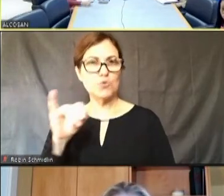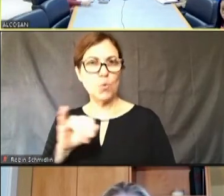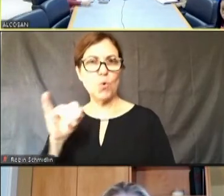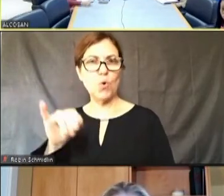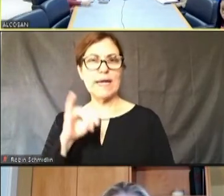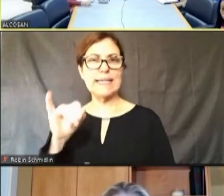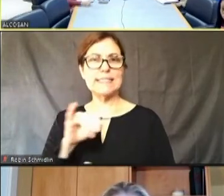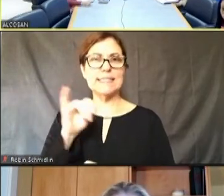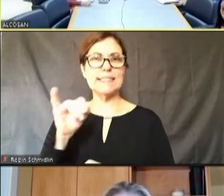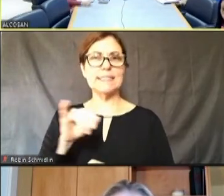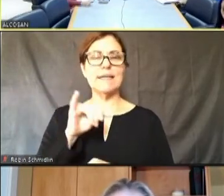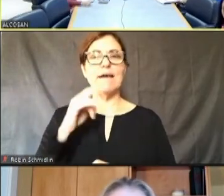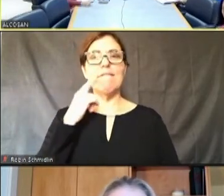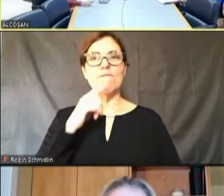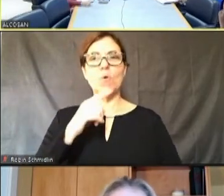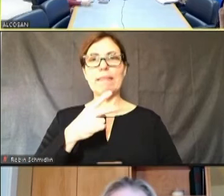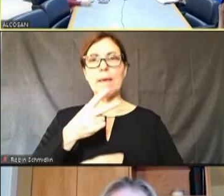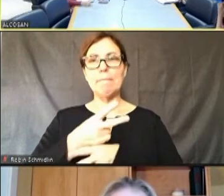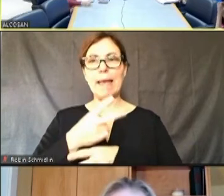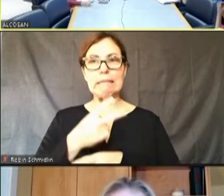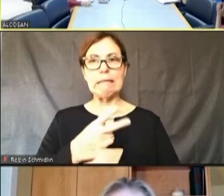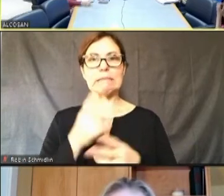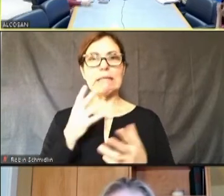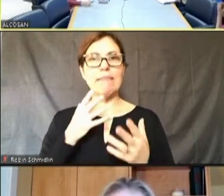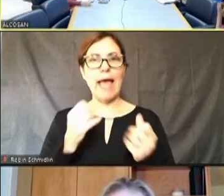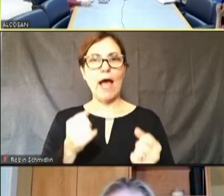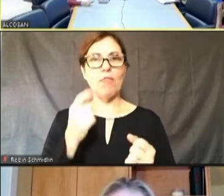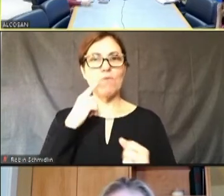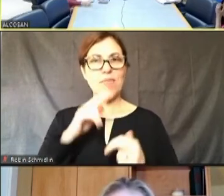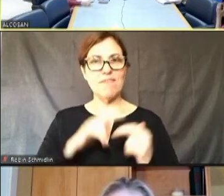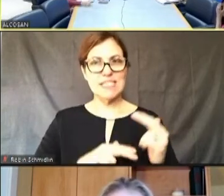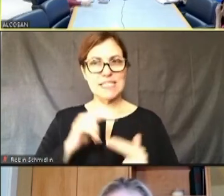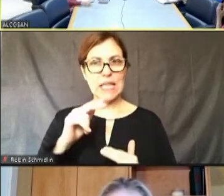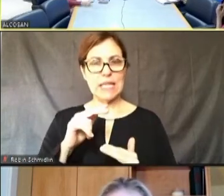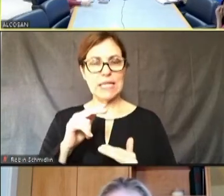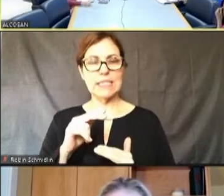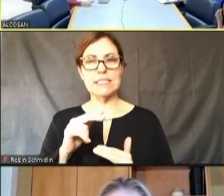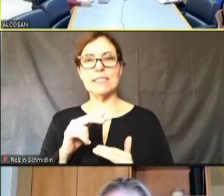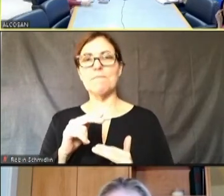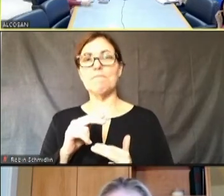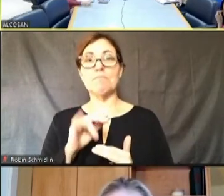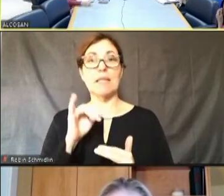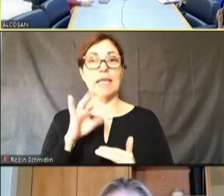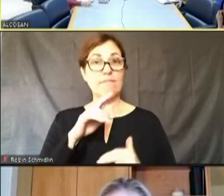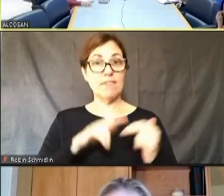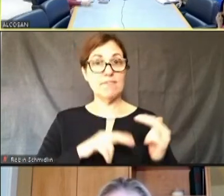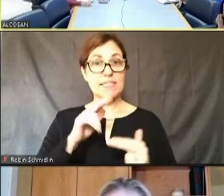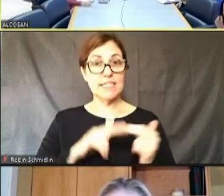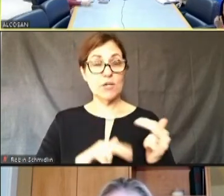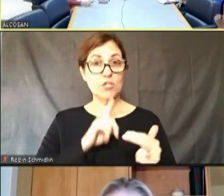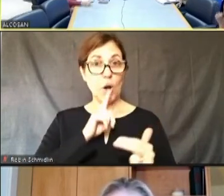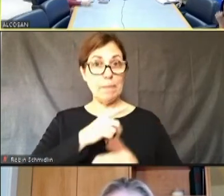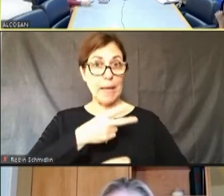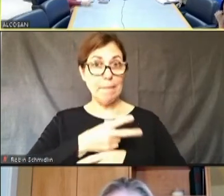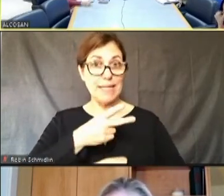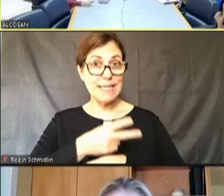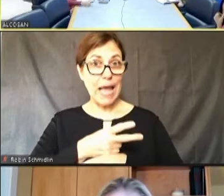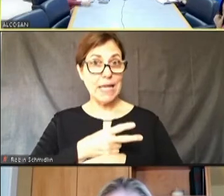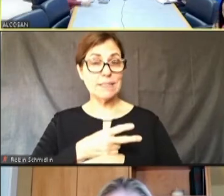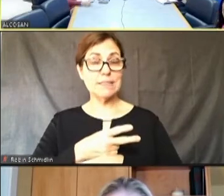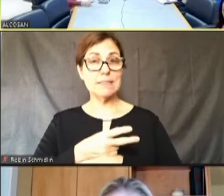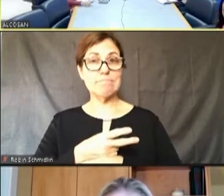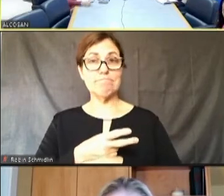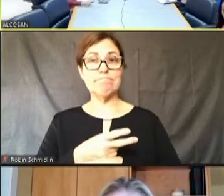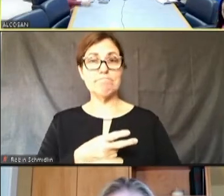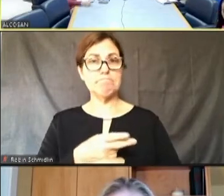the maintenance and health of the facilities, whether or not the facilities are being maintained in a manner